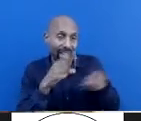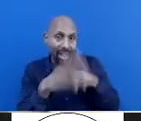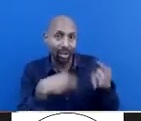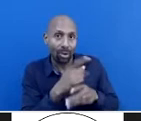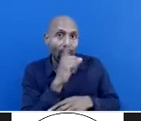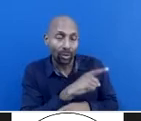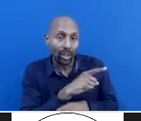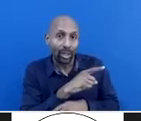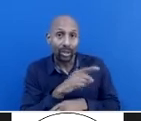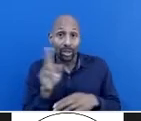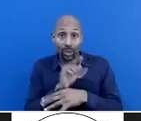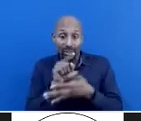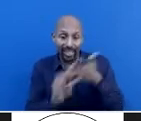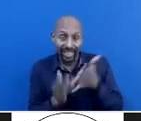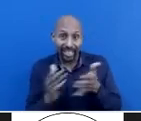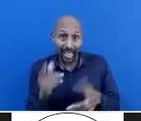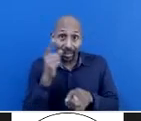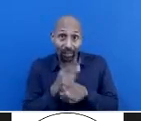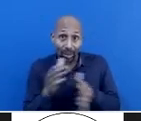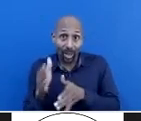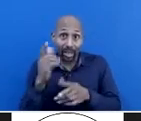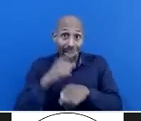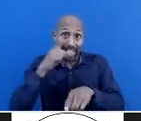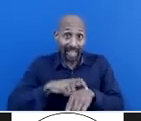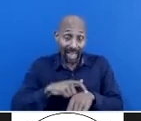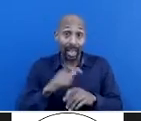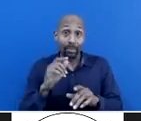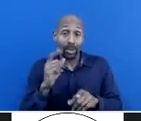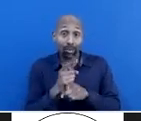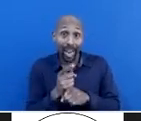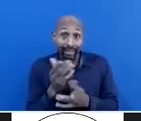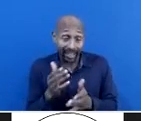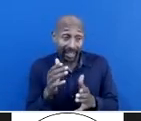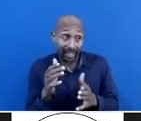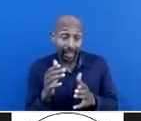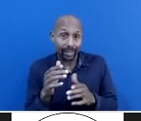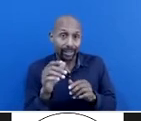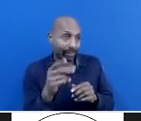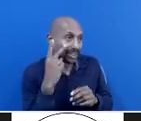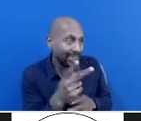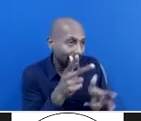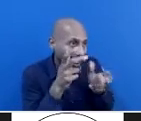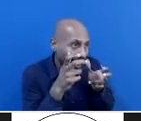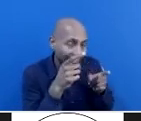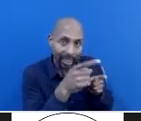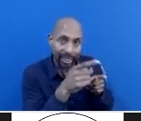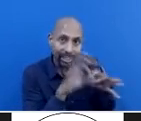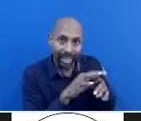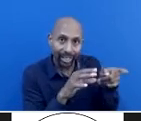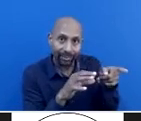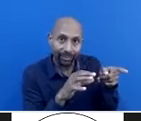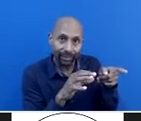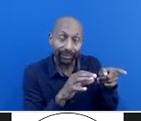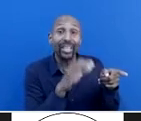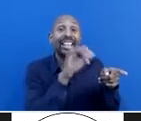And that what pours in from the unseen world into the seen world is the thing that is actually most powerful